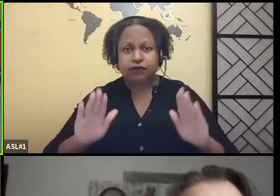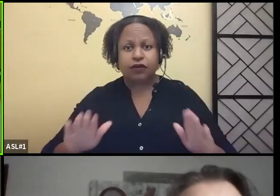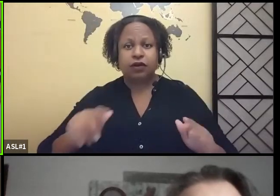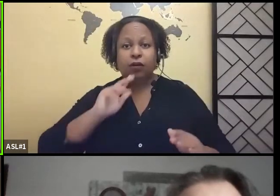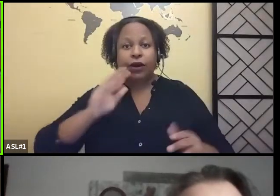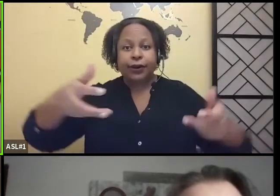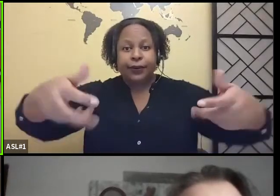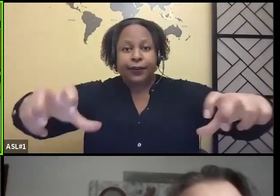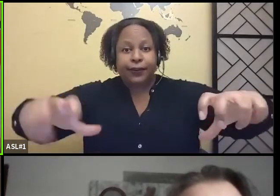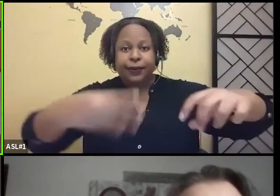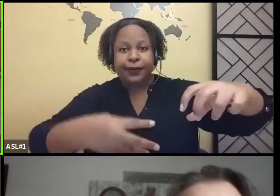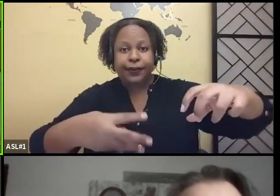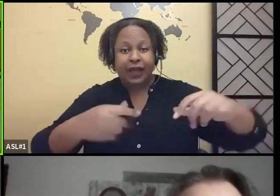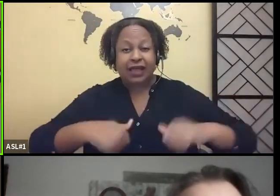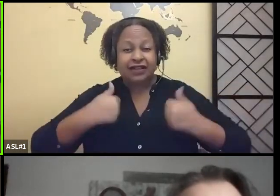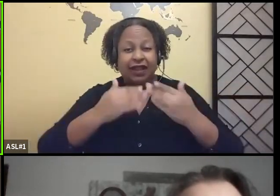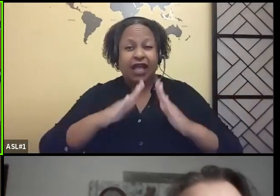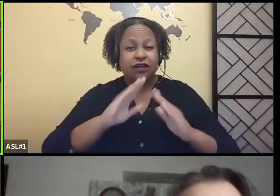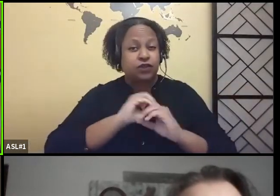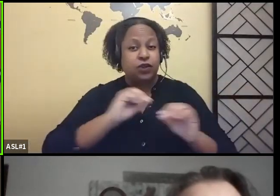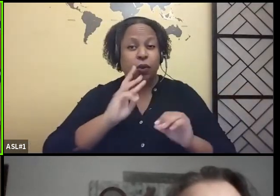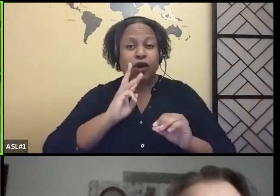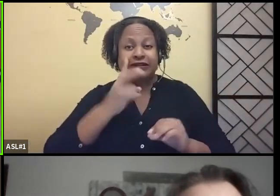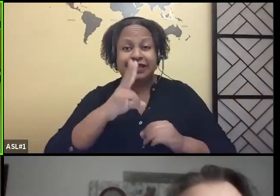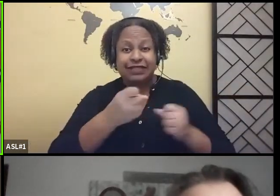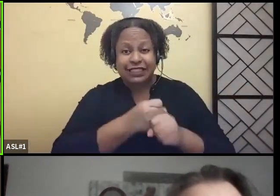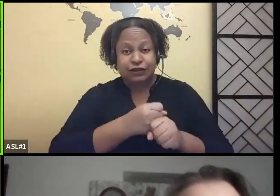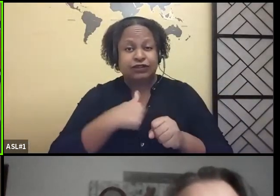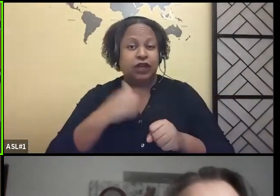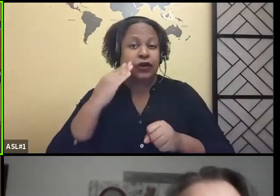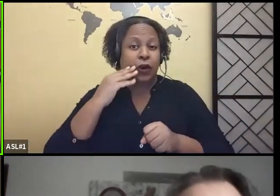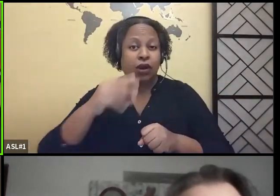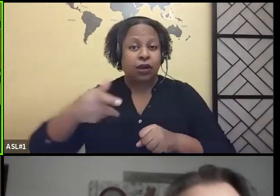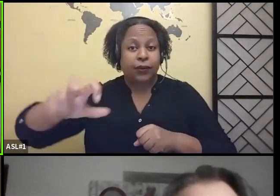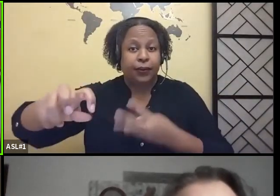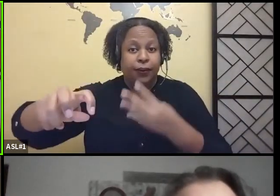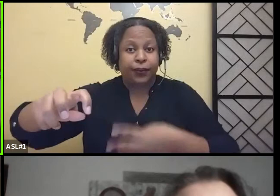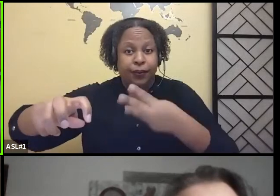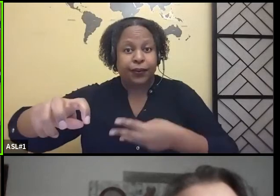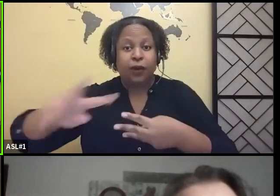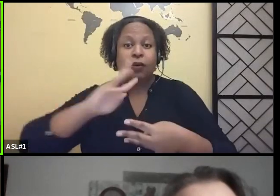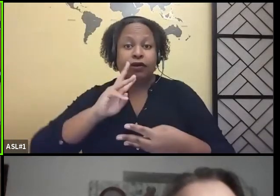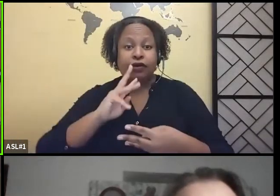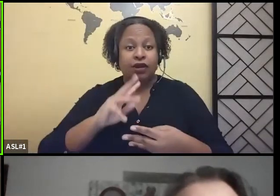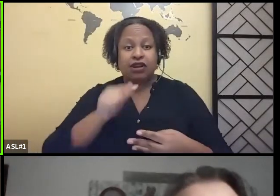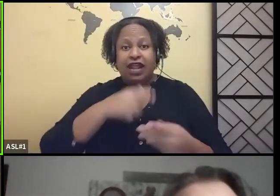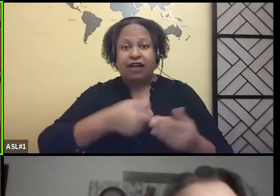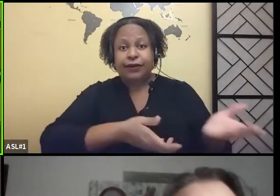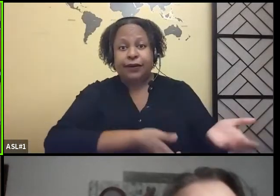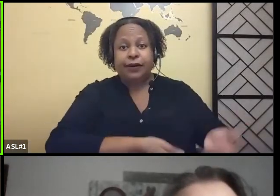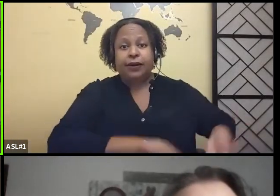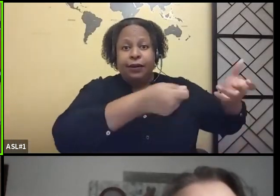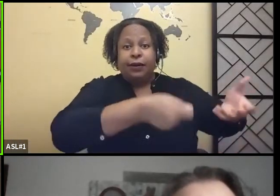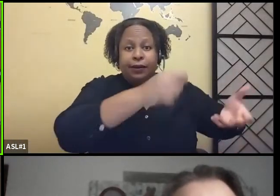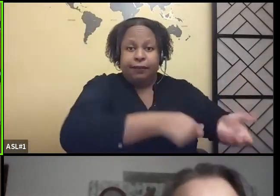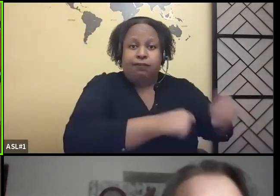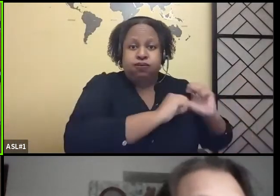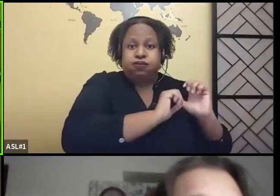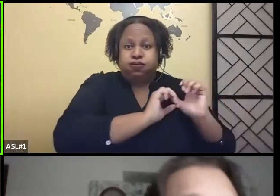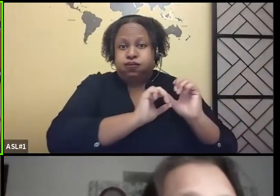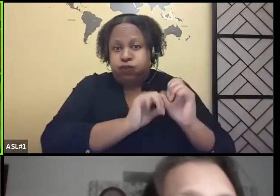lived in a house with no water for 17 years. I know how fantastic it is not to carry the water to the house. I know